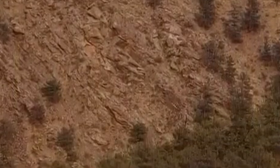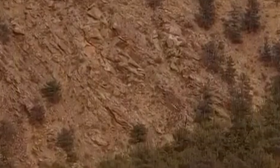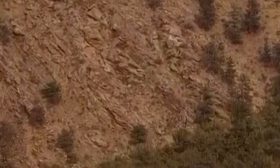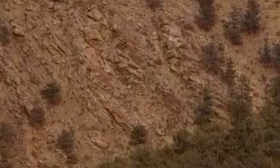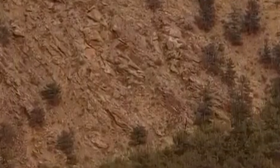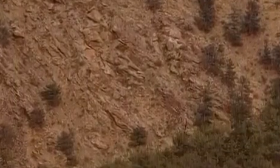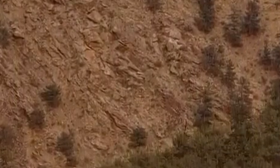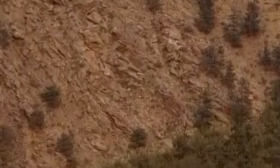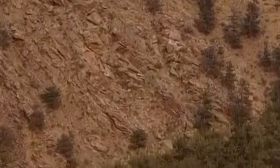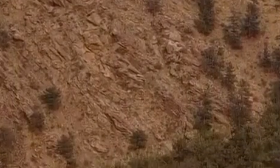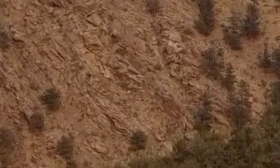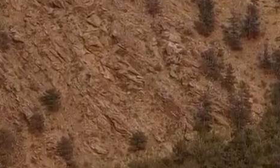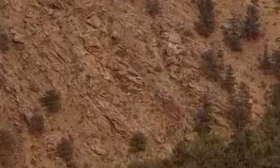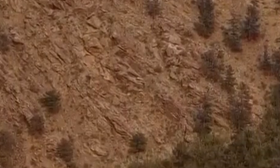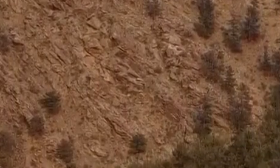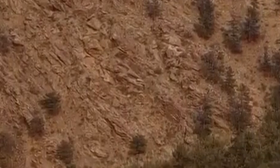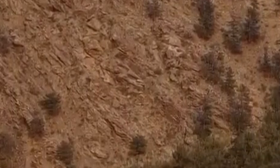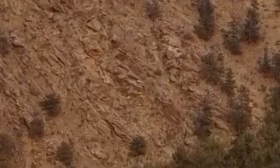boat